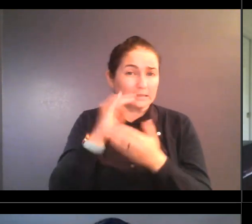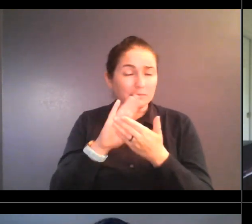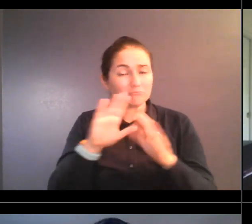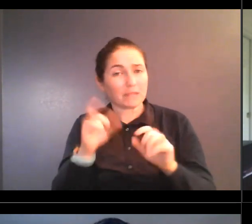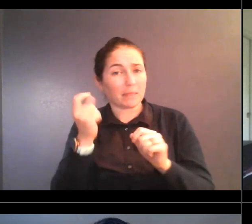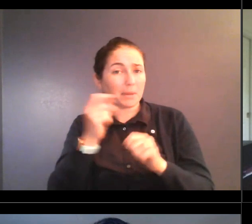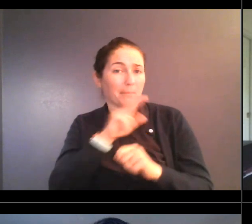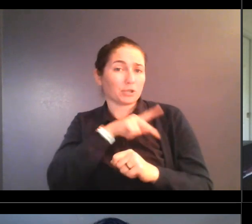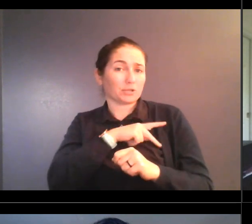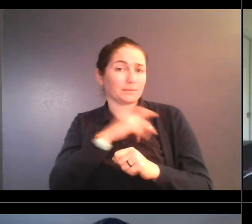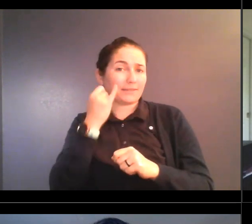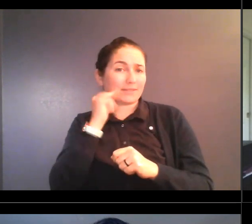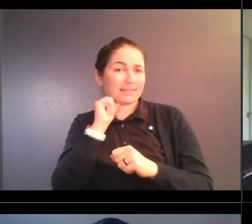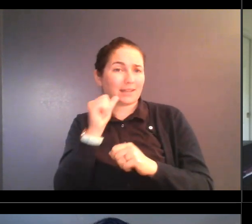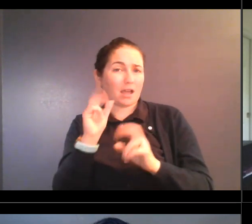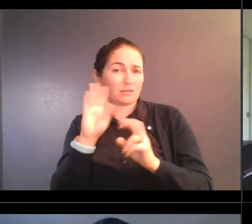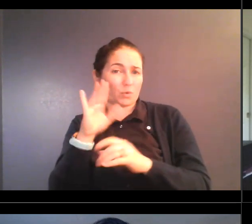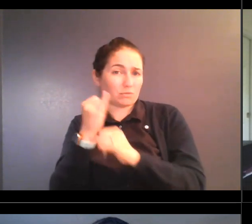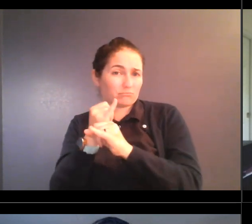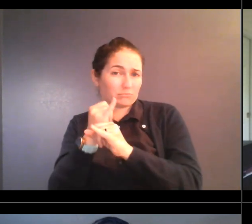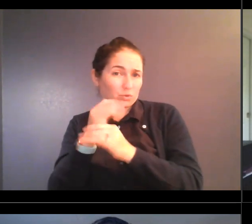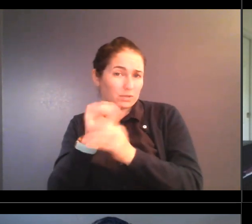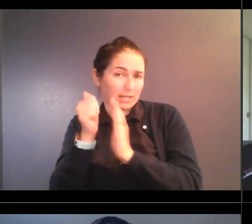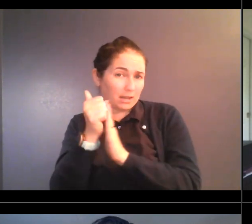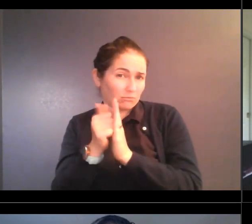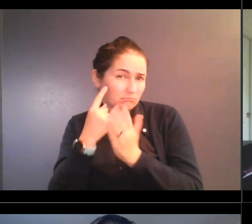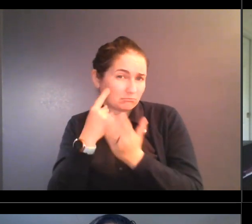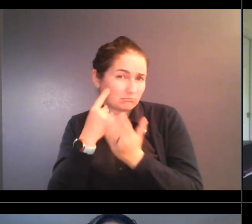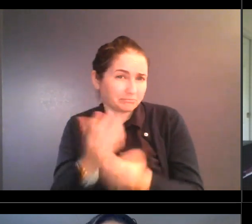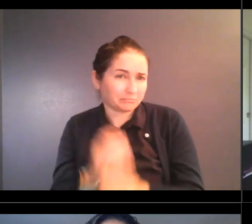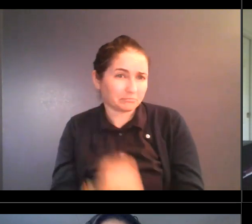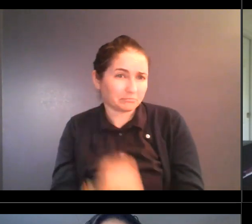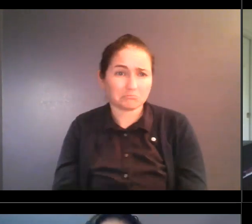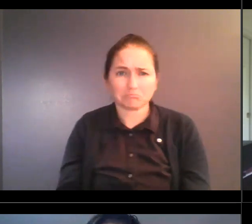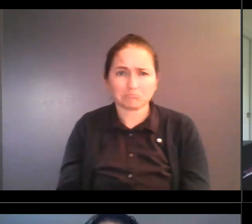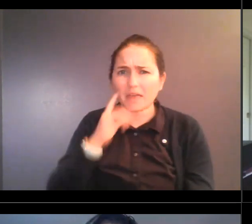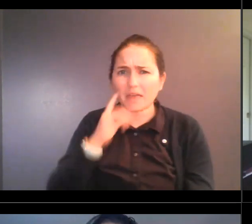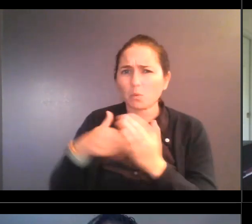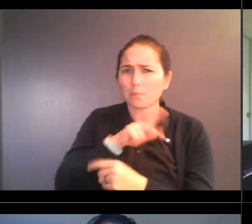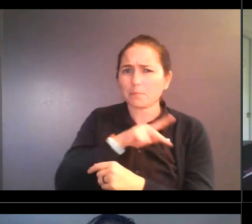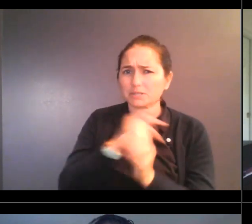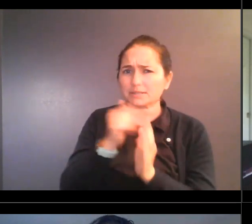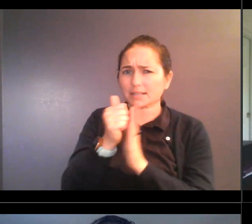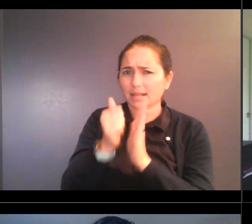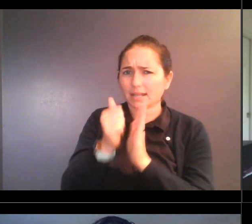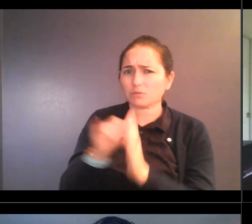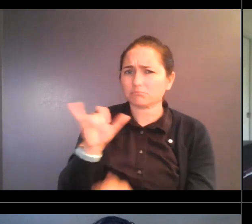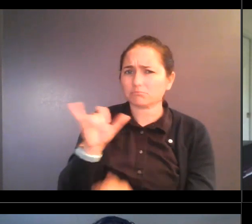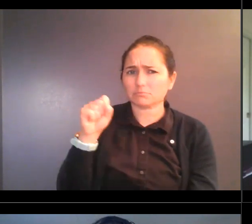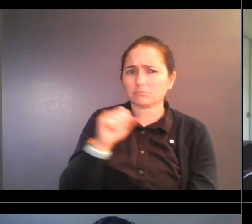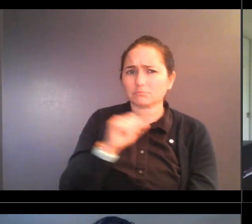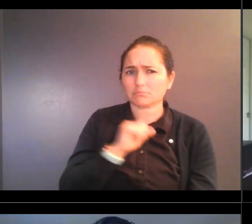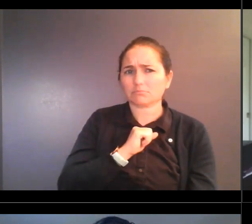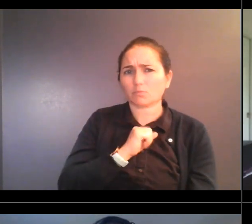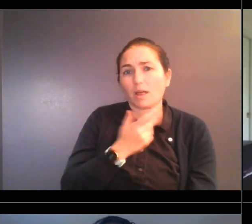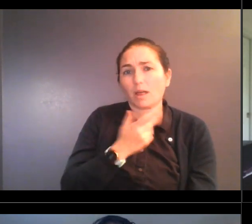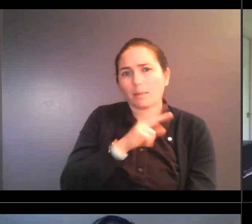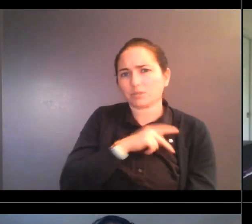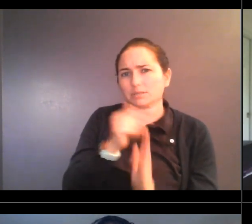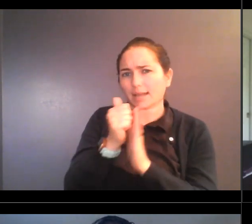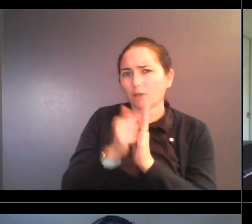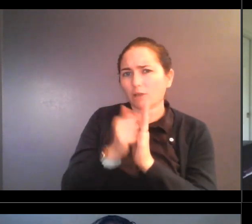it's not an institutional account? I think we're all personal on our accounts as well, our personal accounts.